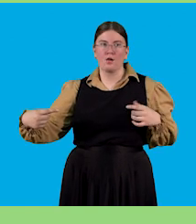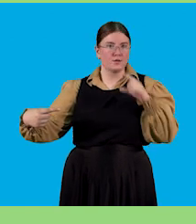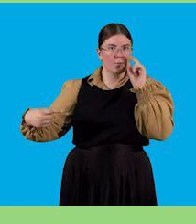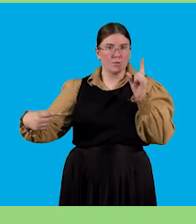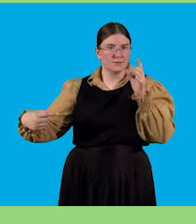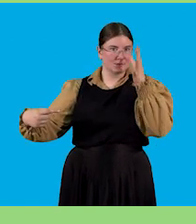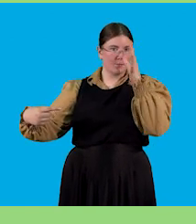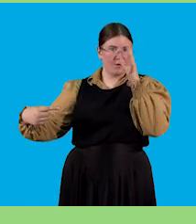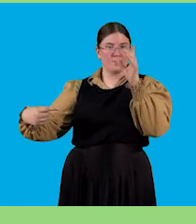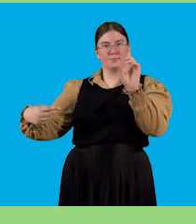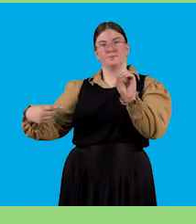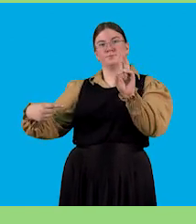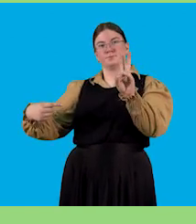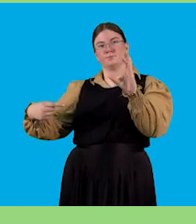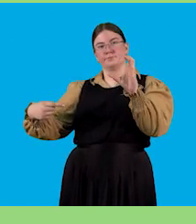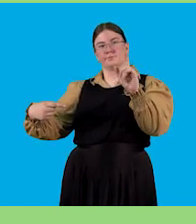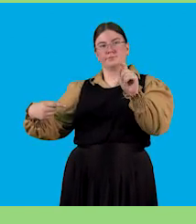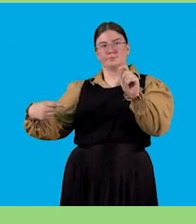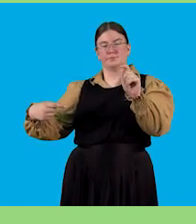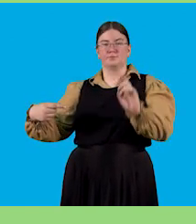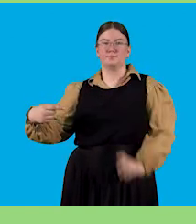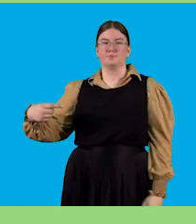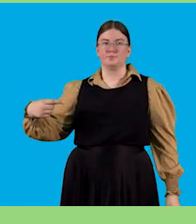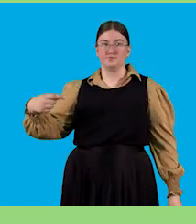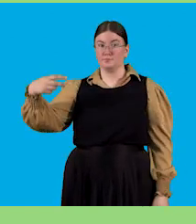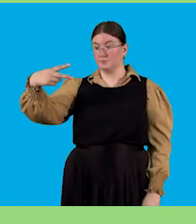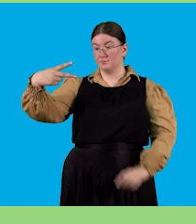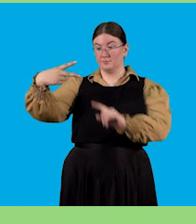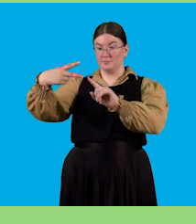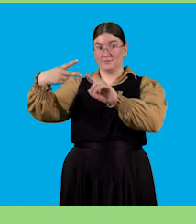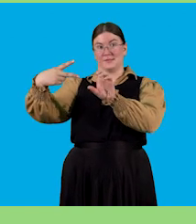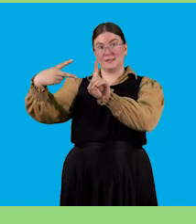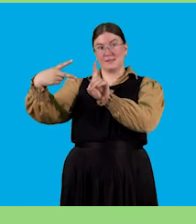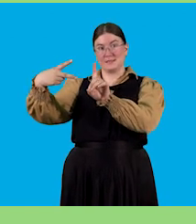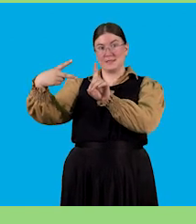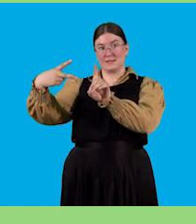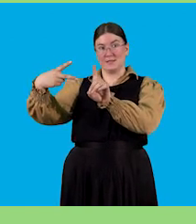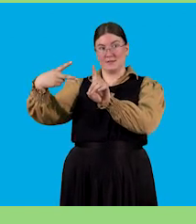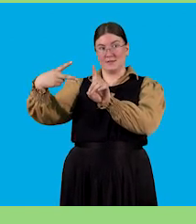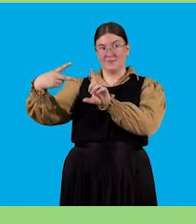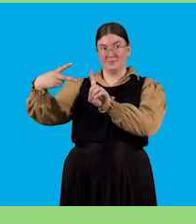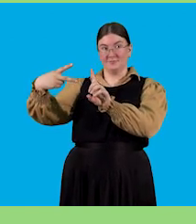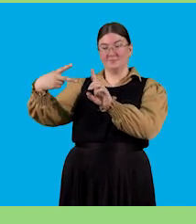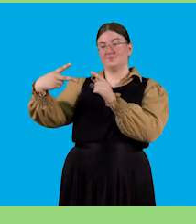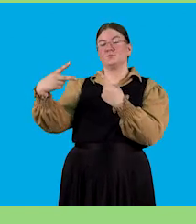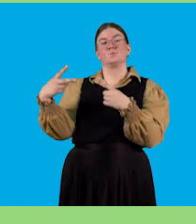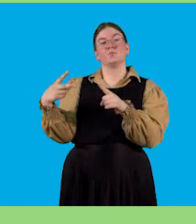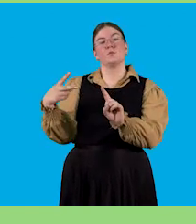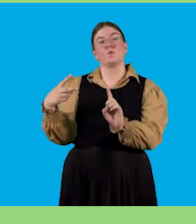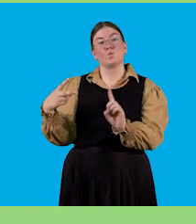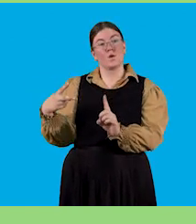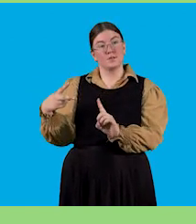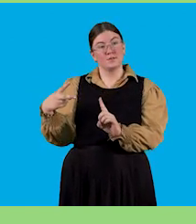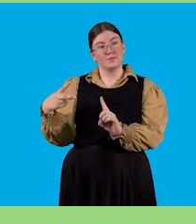as the sperm duct. And then label D is pointing to